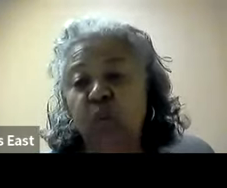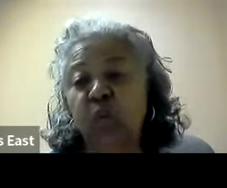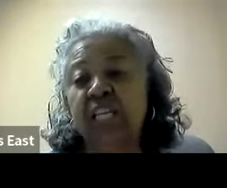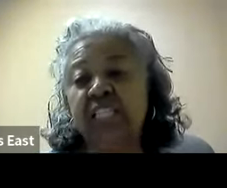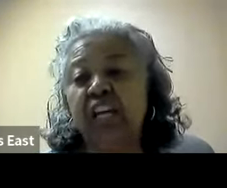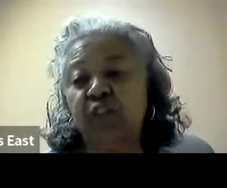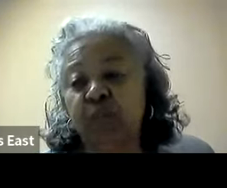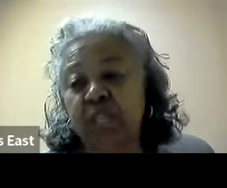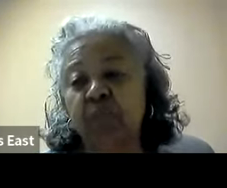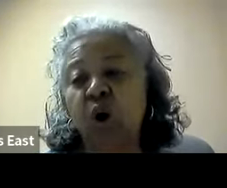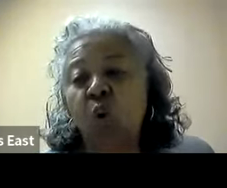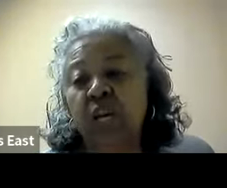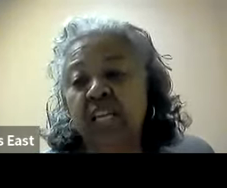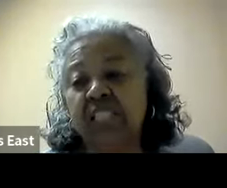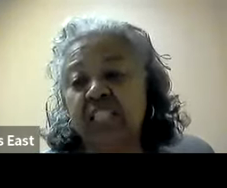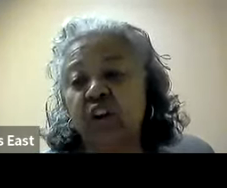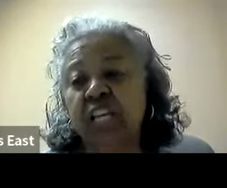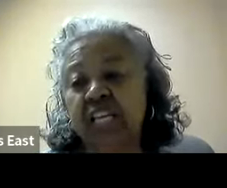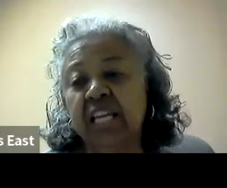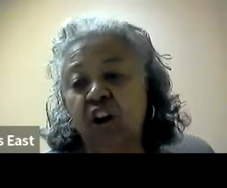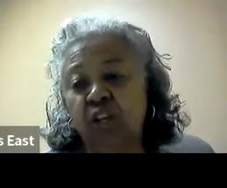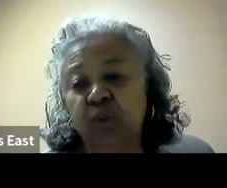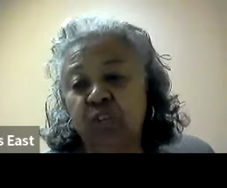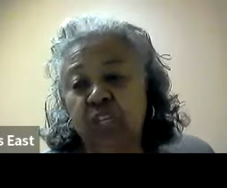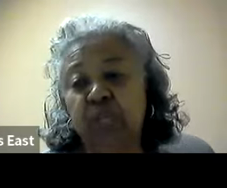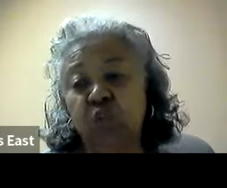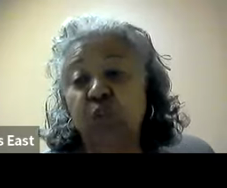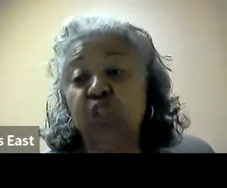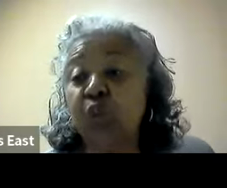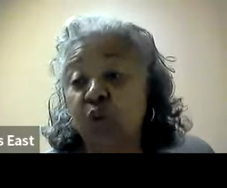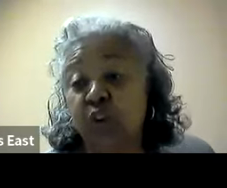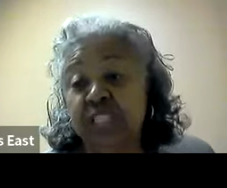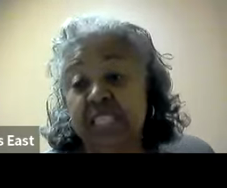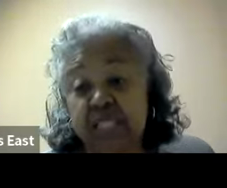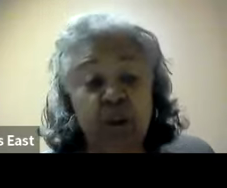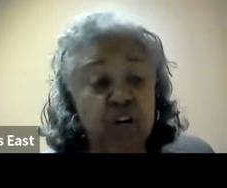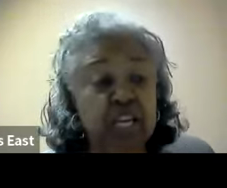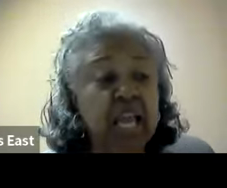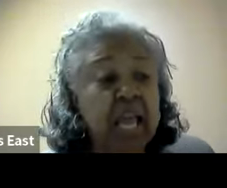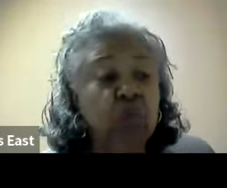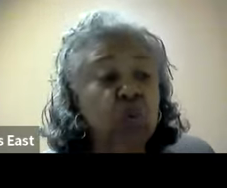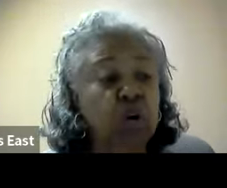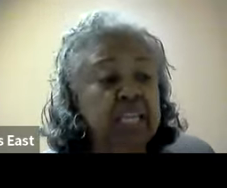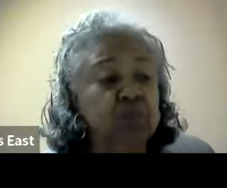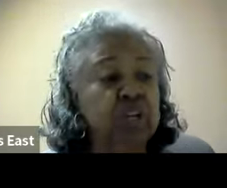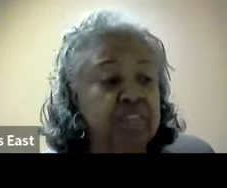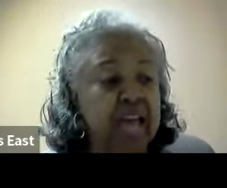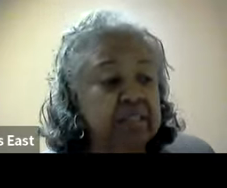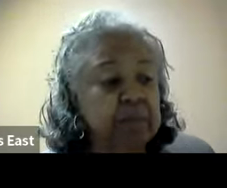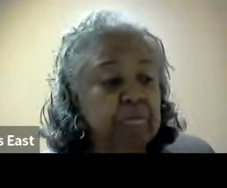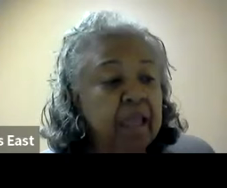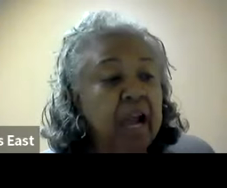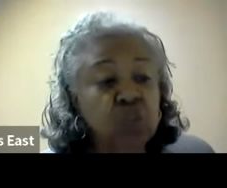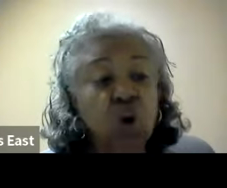for them. But we need to hear from them what it is that they're needing in our community, because we do know there is a disparity and we want to get rid of